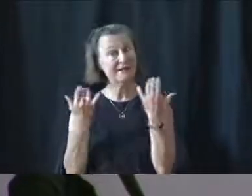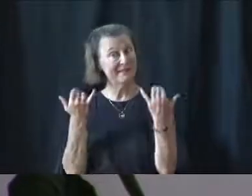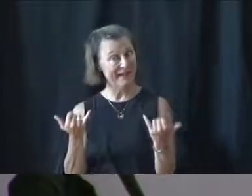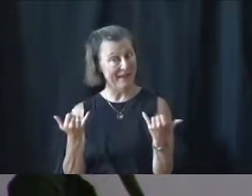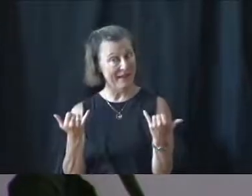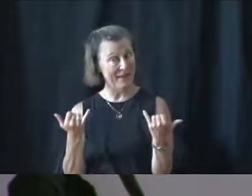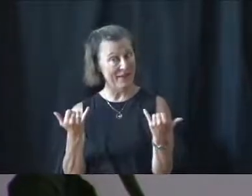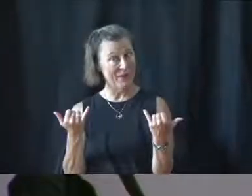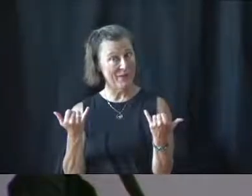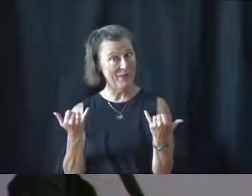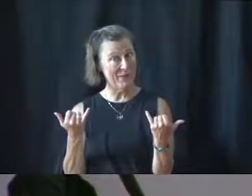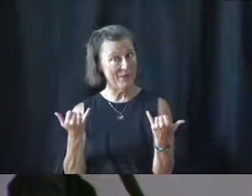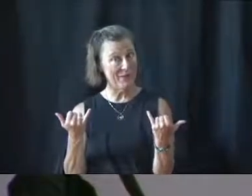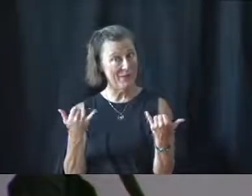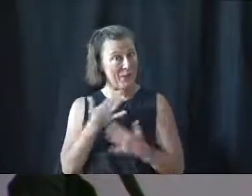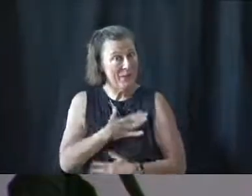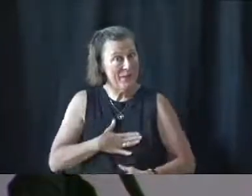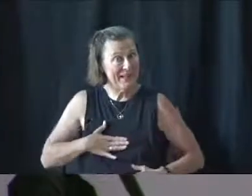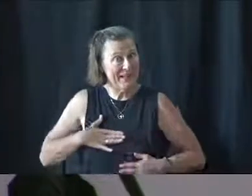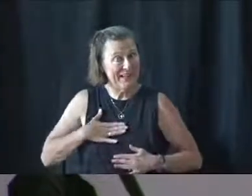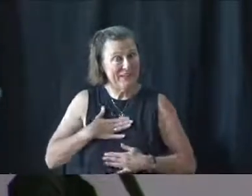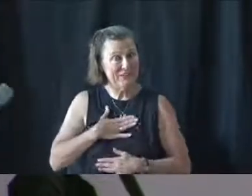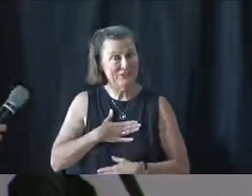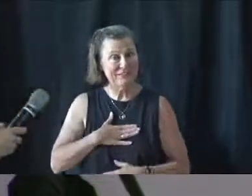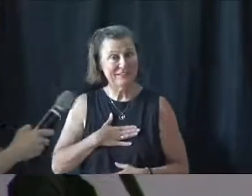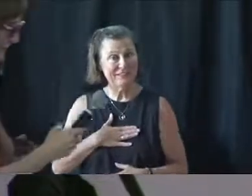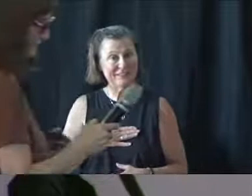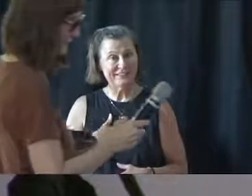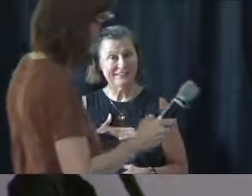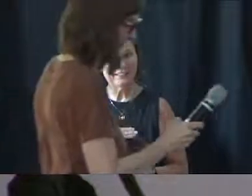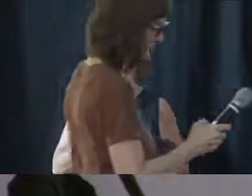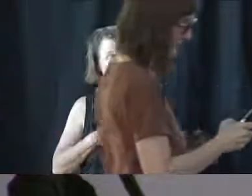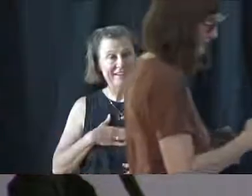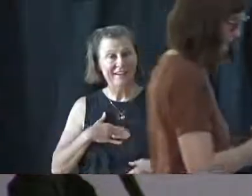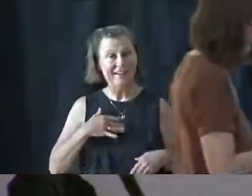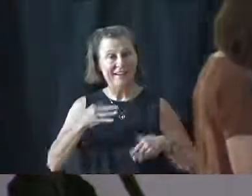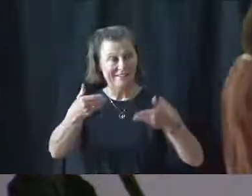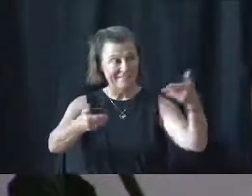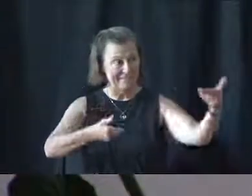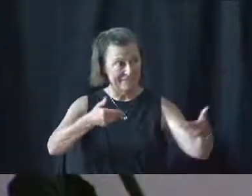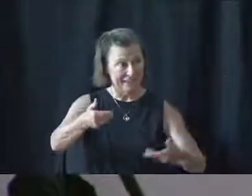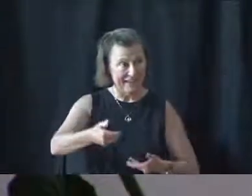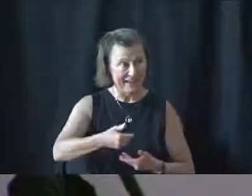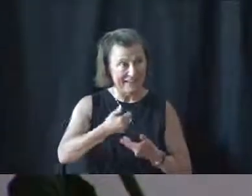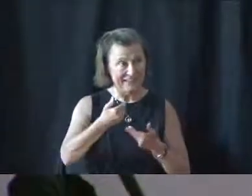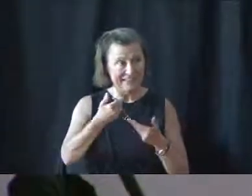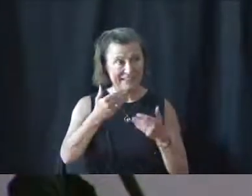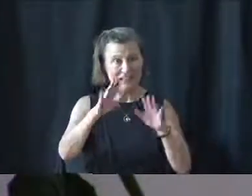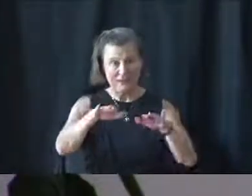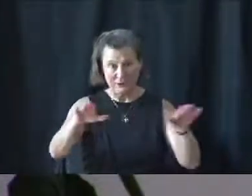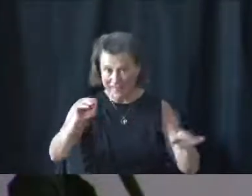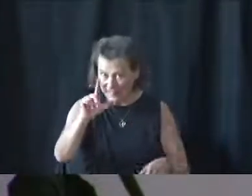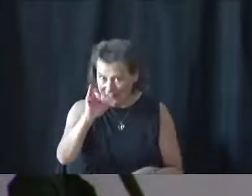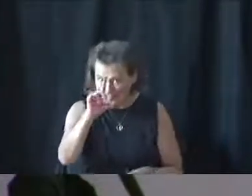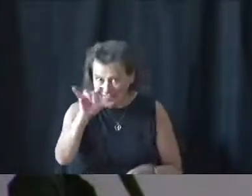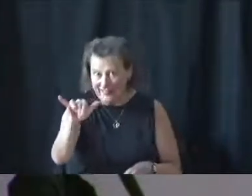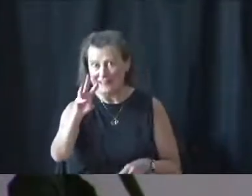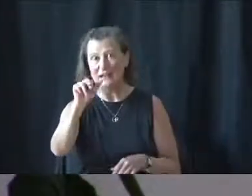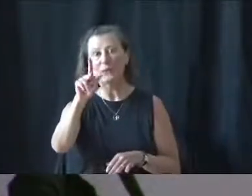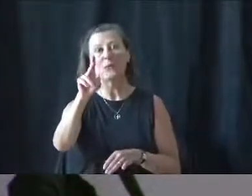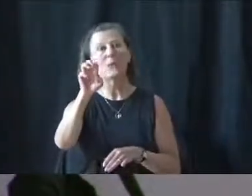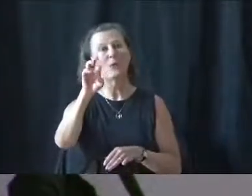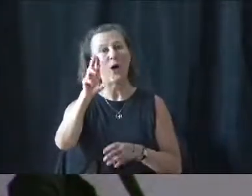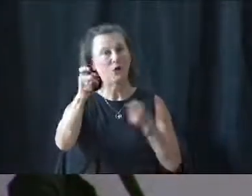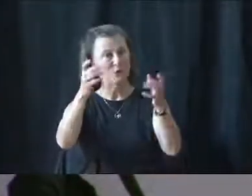now we have the pleasure of inviting our children and Lily Walker, our RE director,